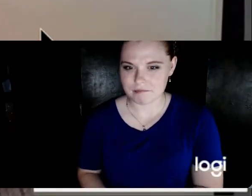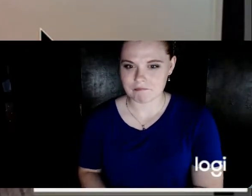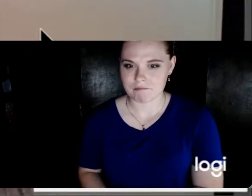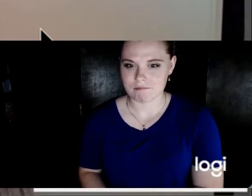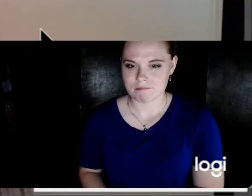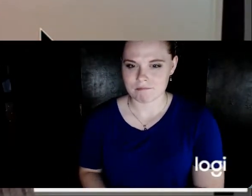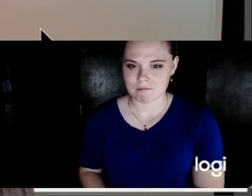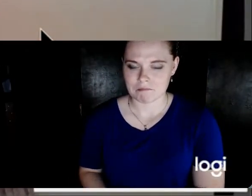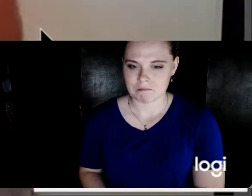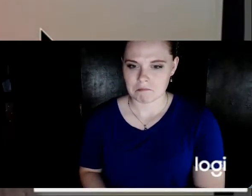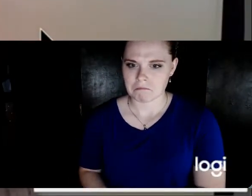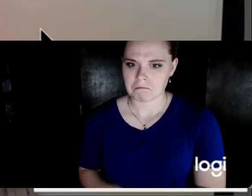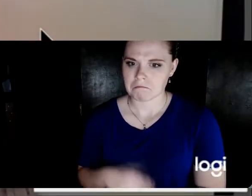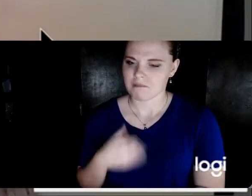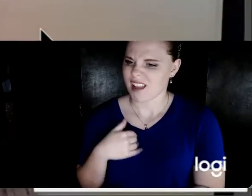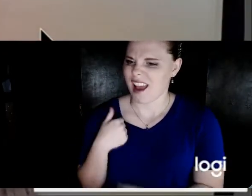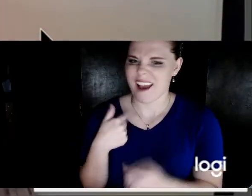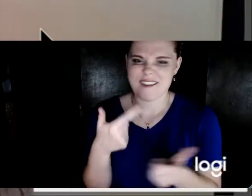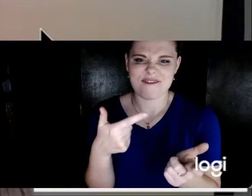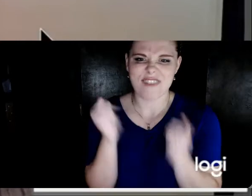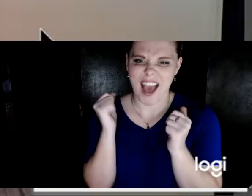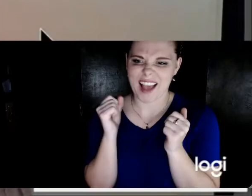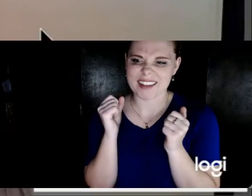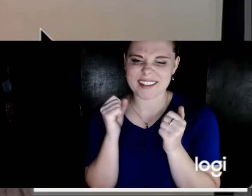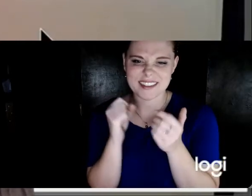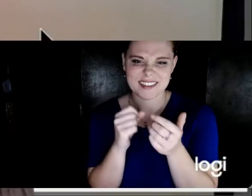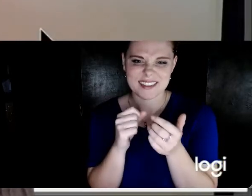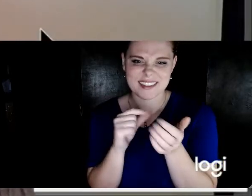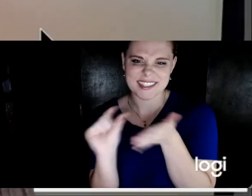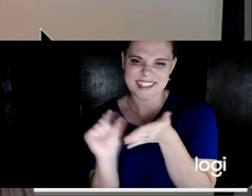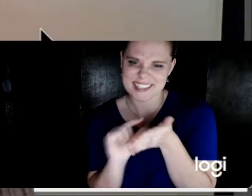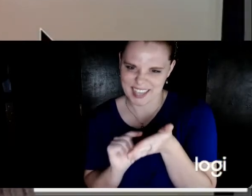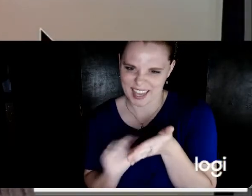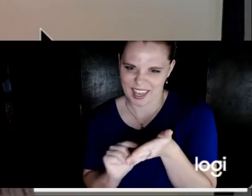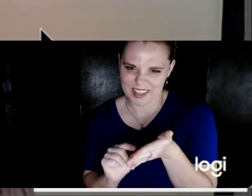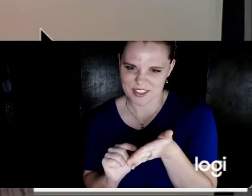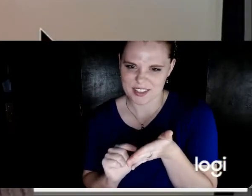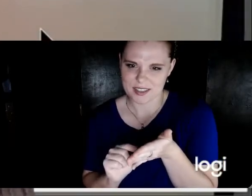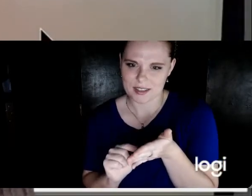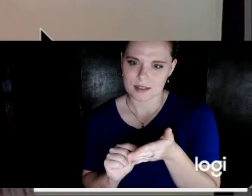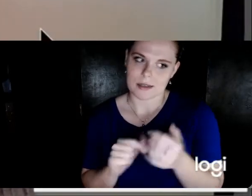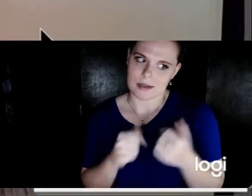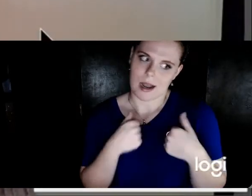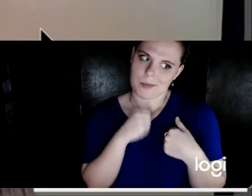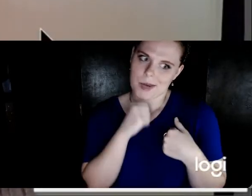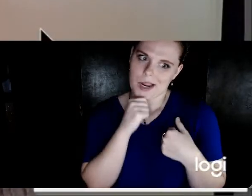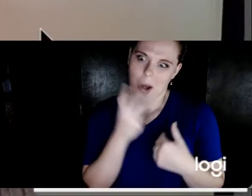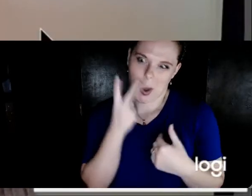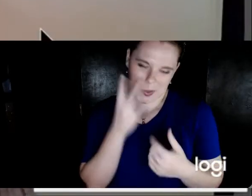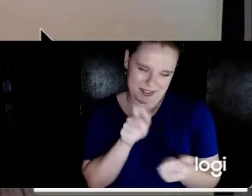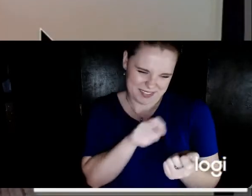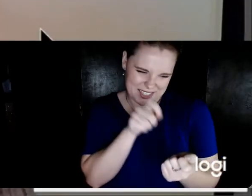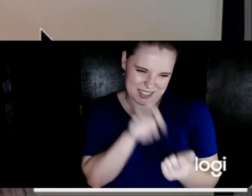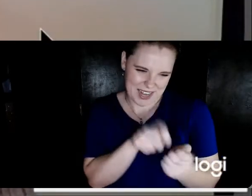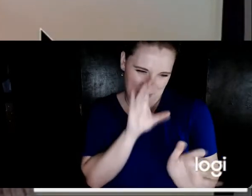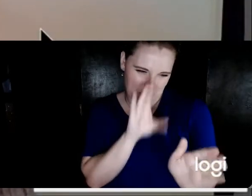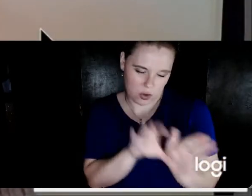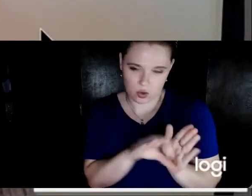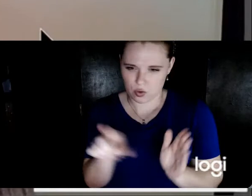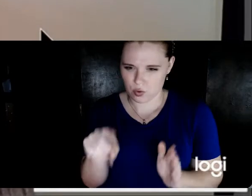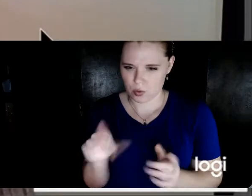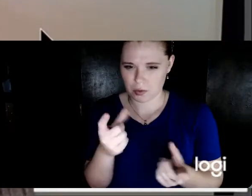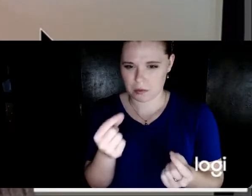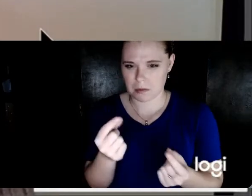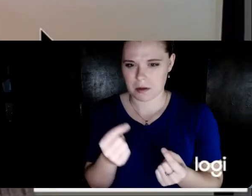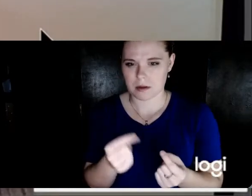I have a quick sketch for my reference instead of the exact same reference photo that you guys have.